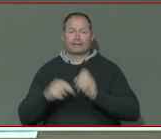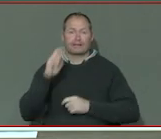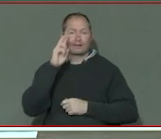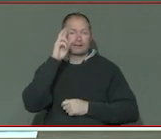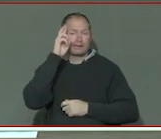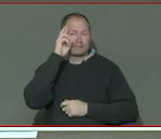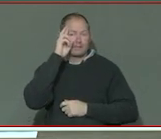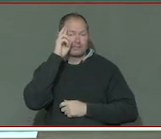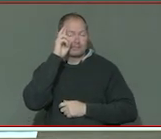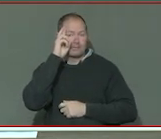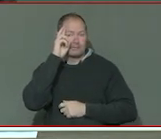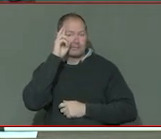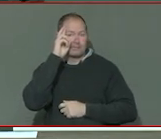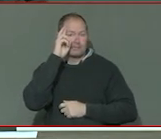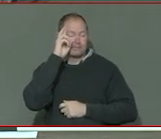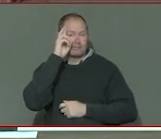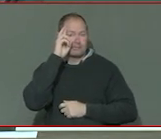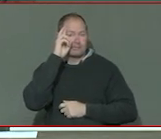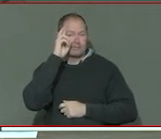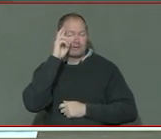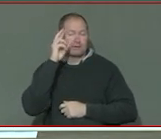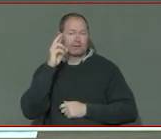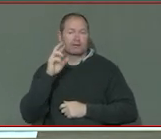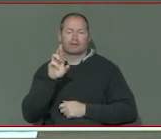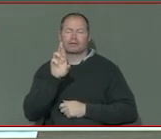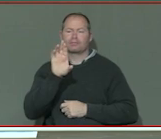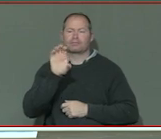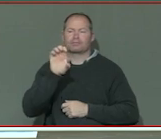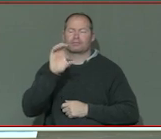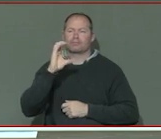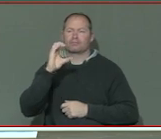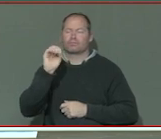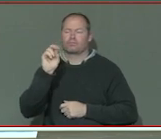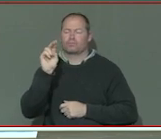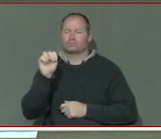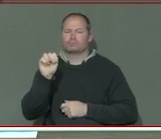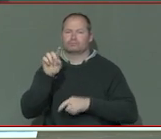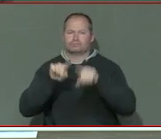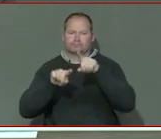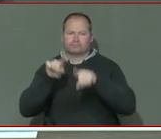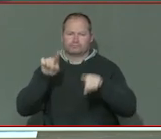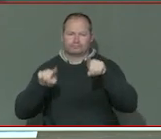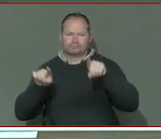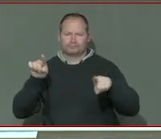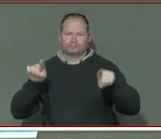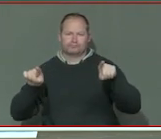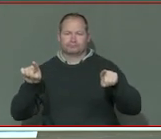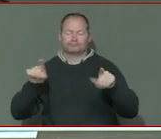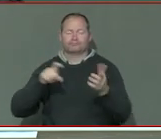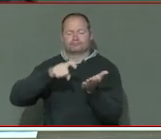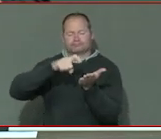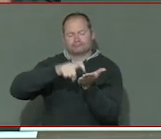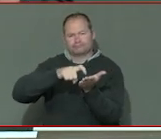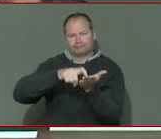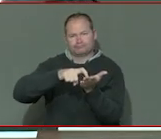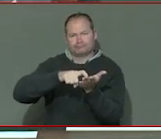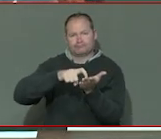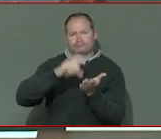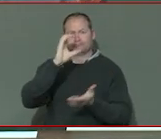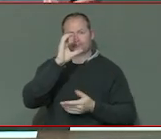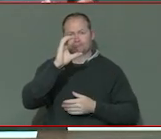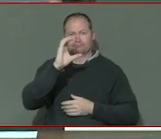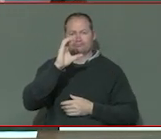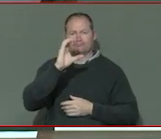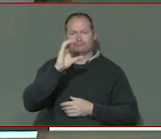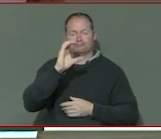we have different reconciliations. We have the creditors reconciliation, where if we buy something